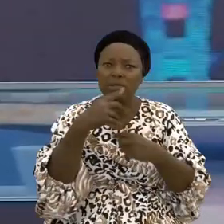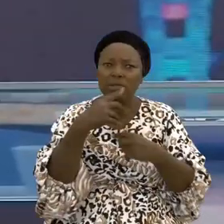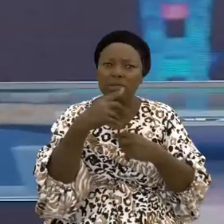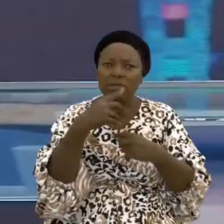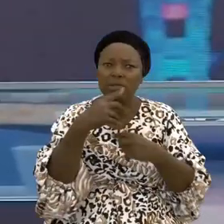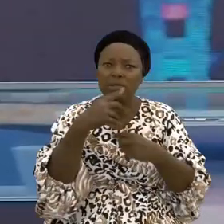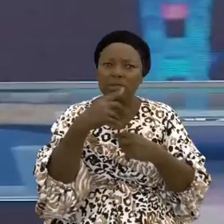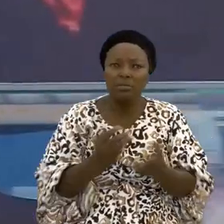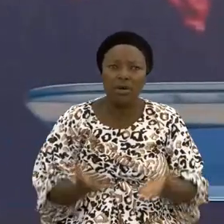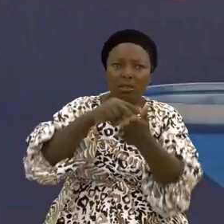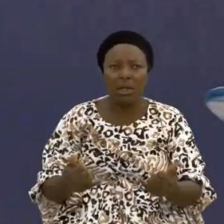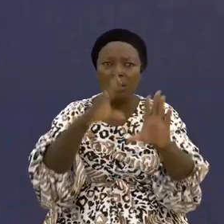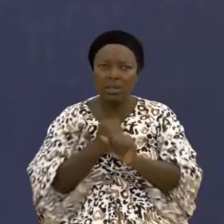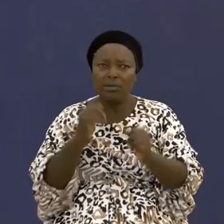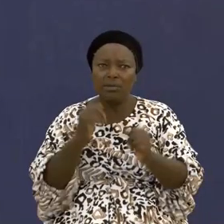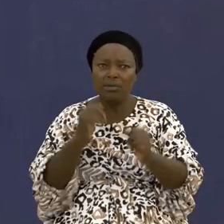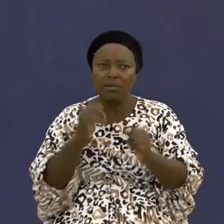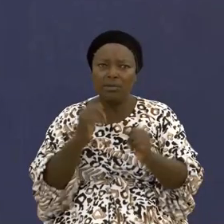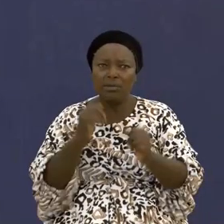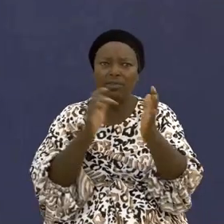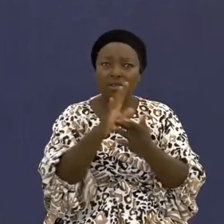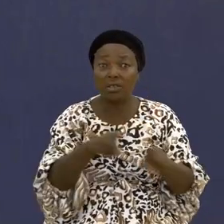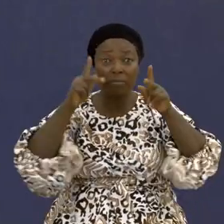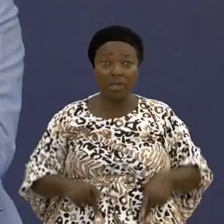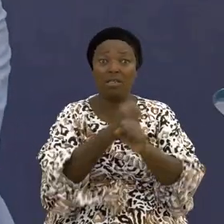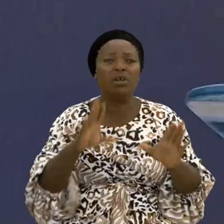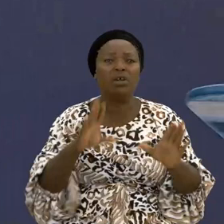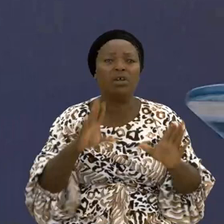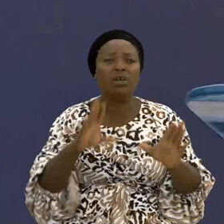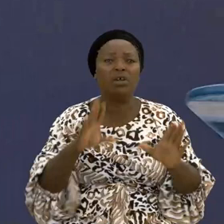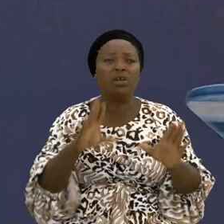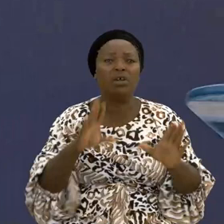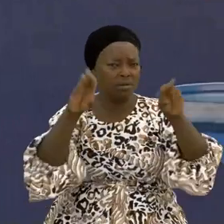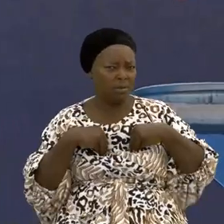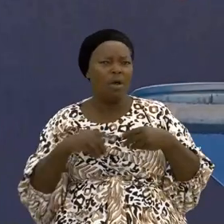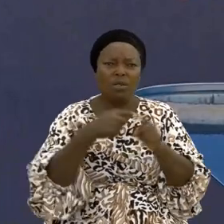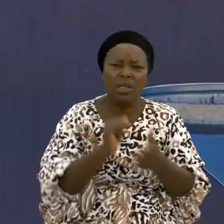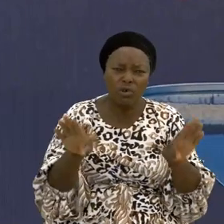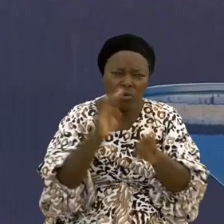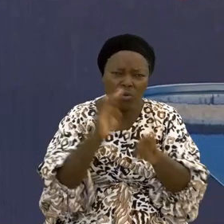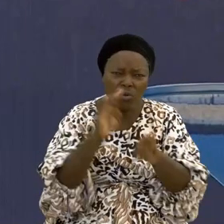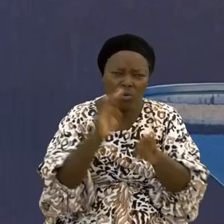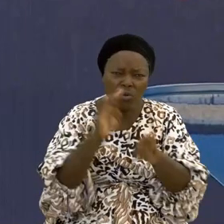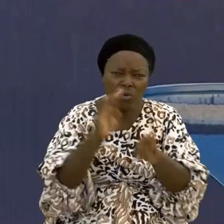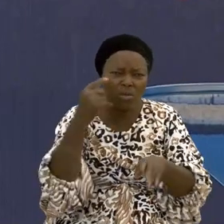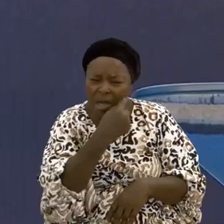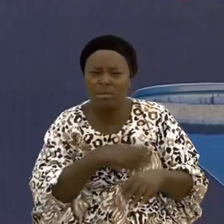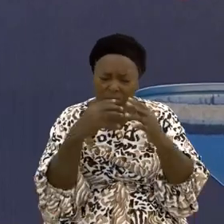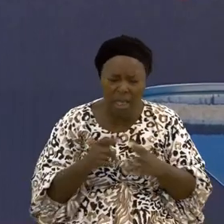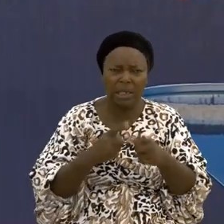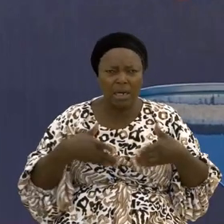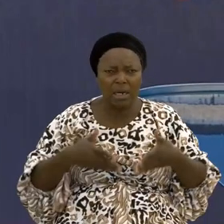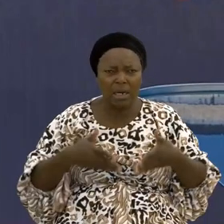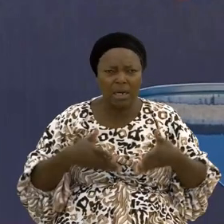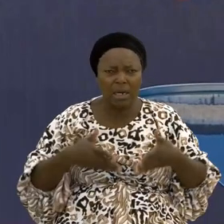receive Jesus as your personal Savior, they accepted. When he told them, bow your head, close your eyes, let us